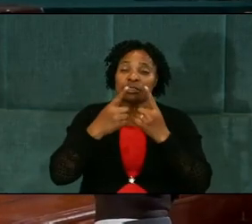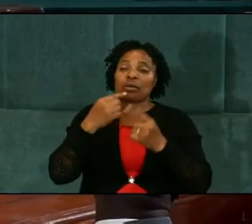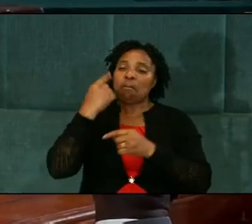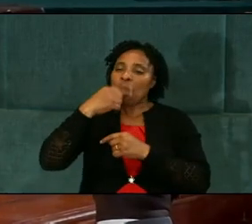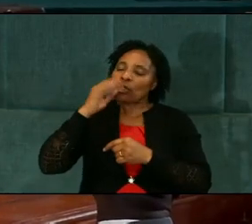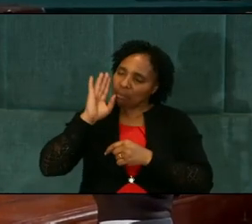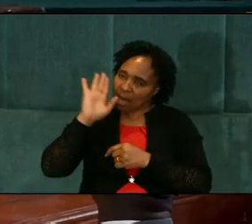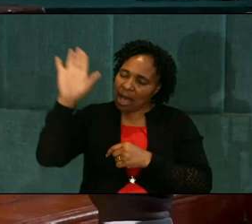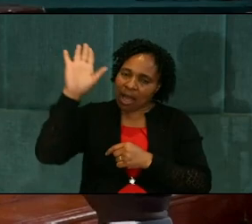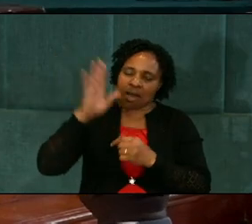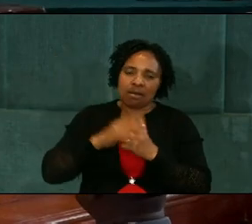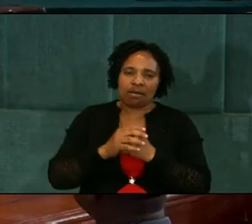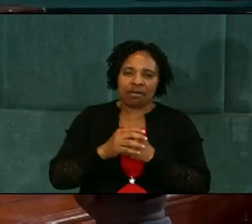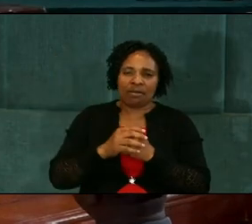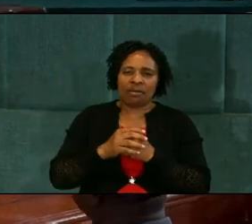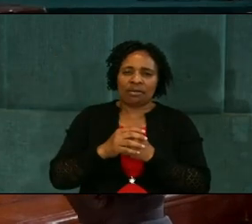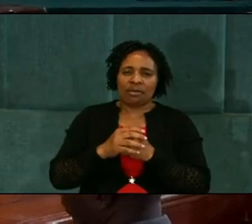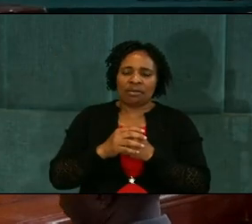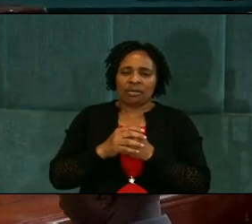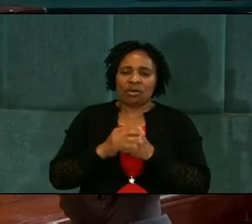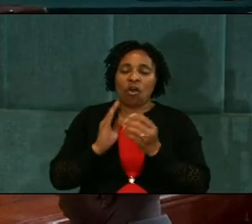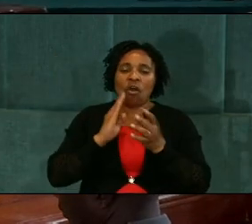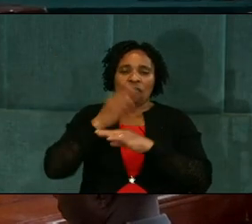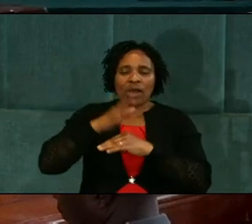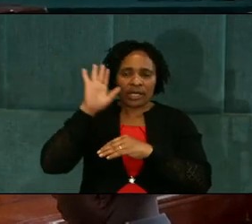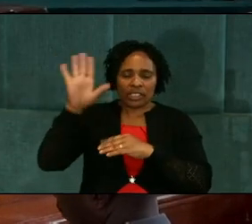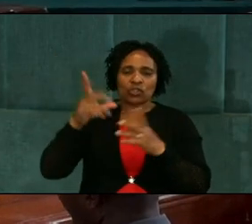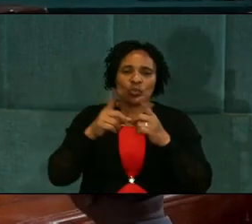mouth. As bad as some of them were.